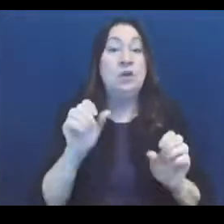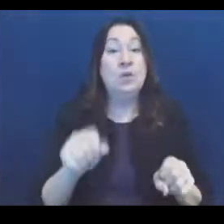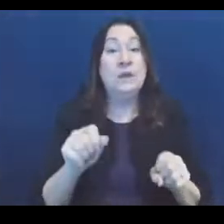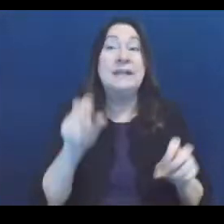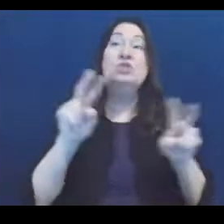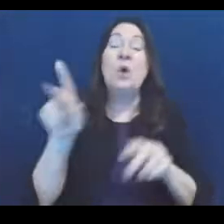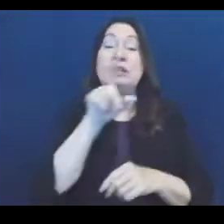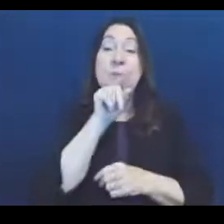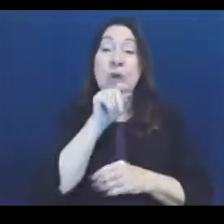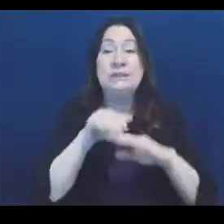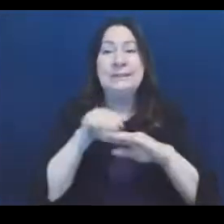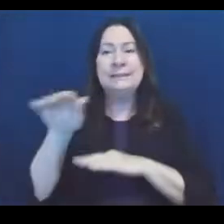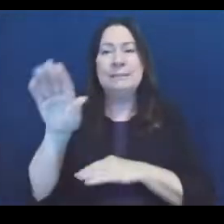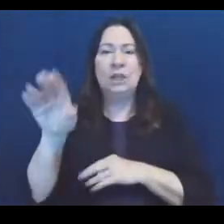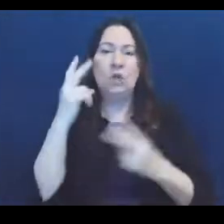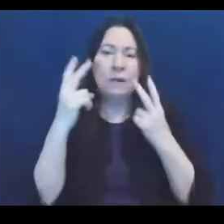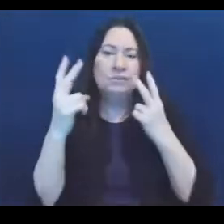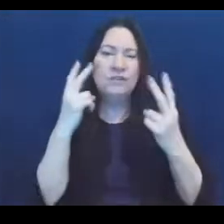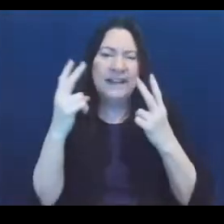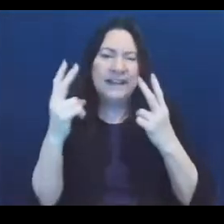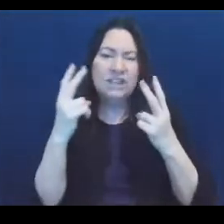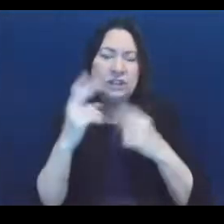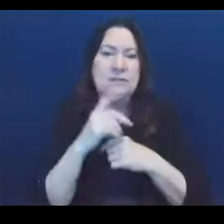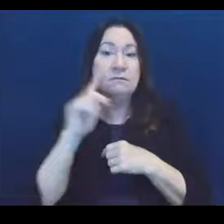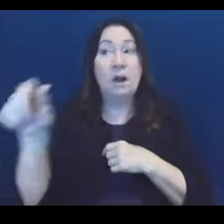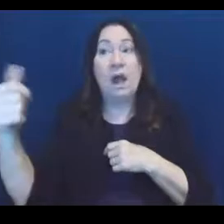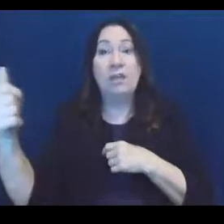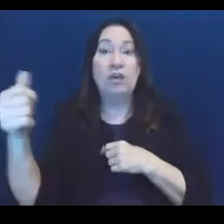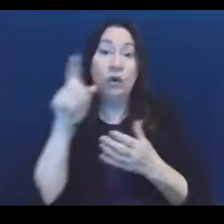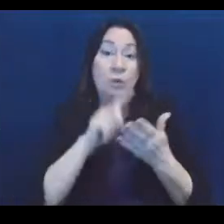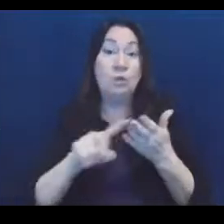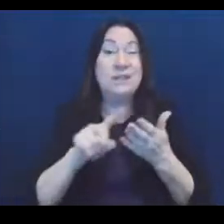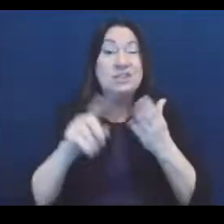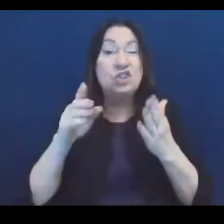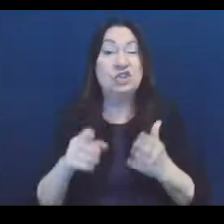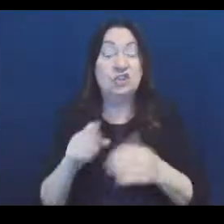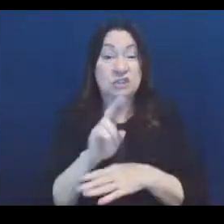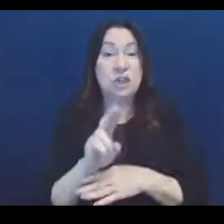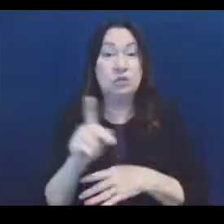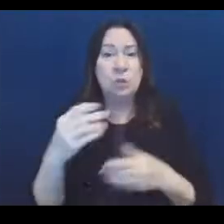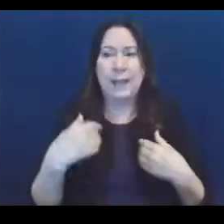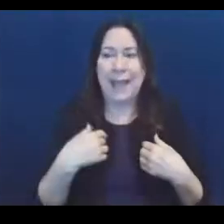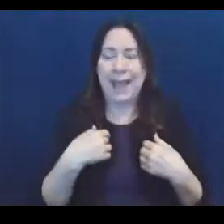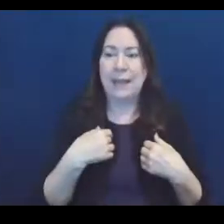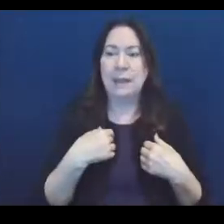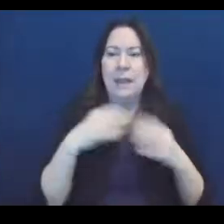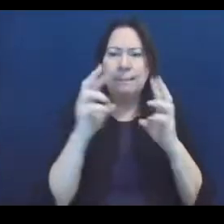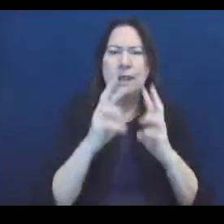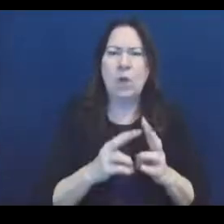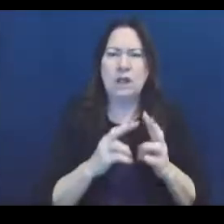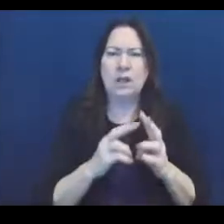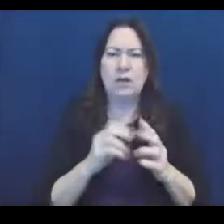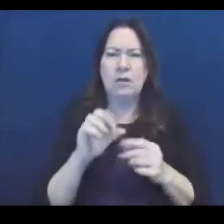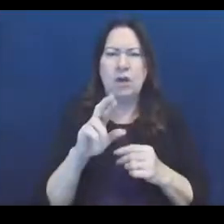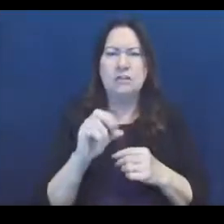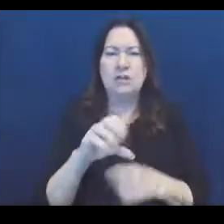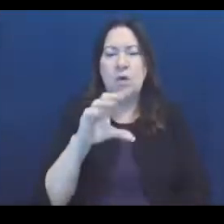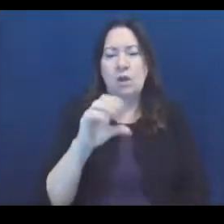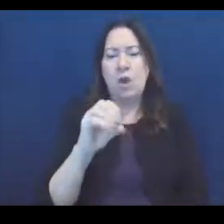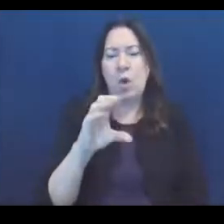and submit your observations for other researchers to use. We have a meteorological version of that also called